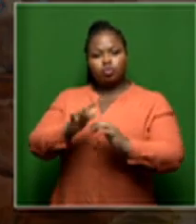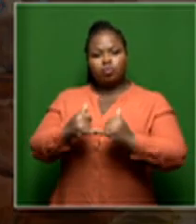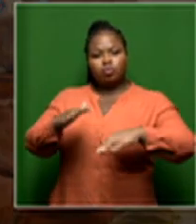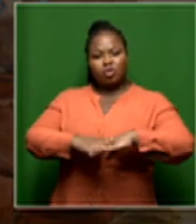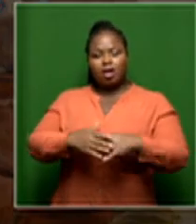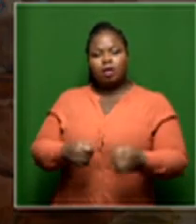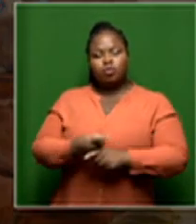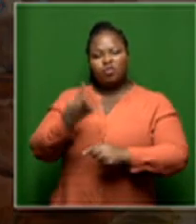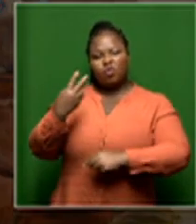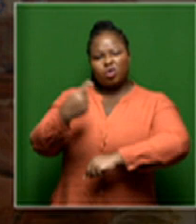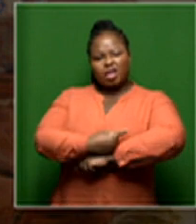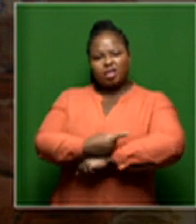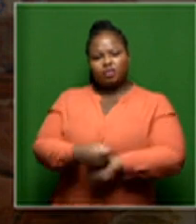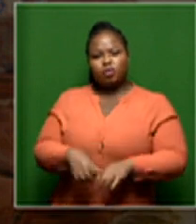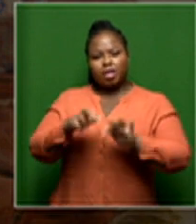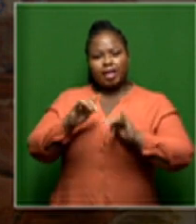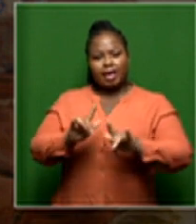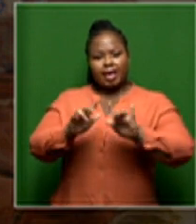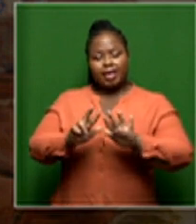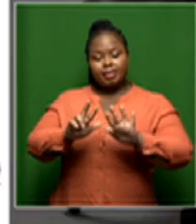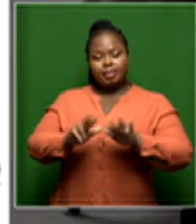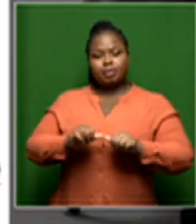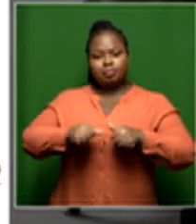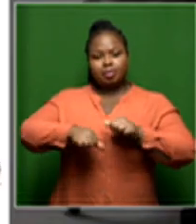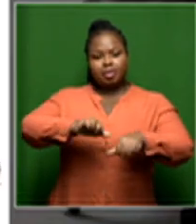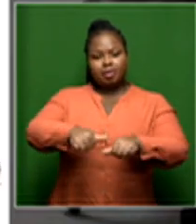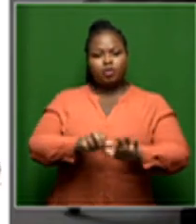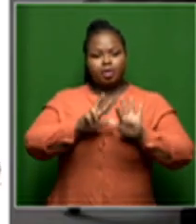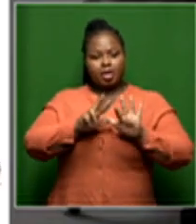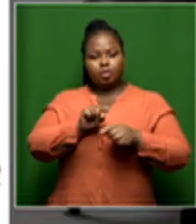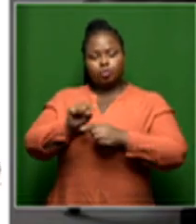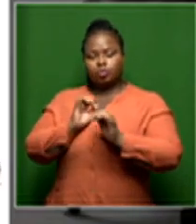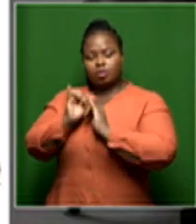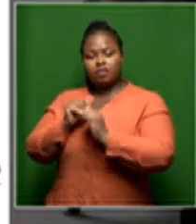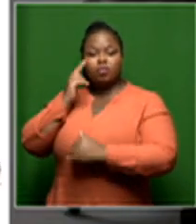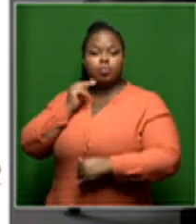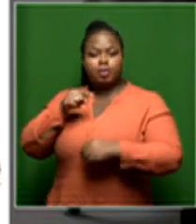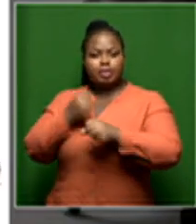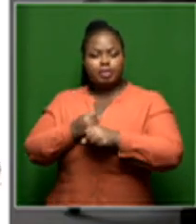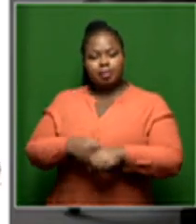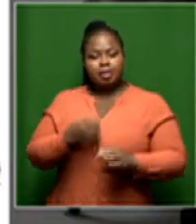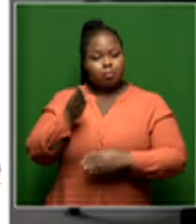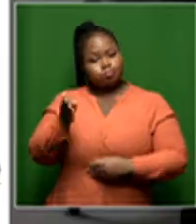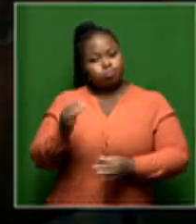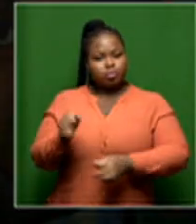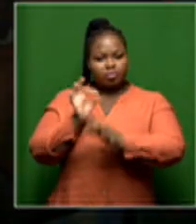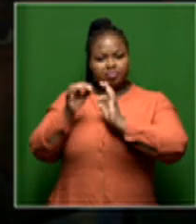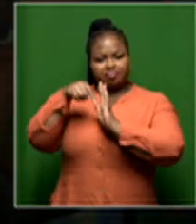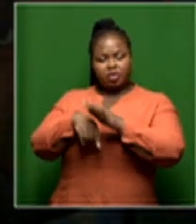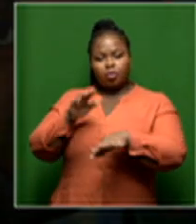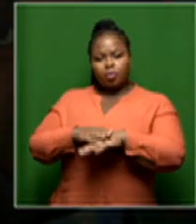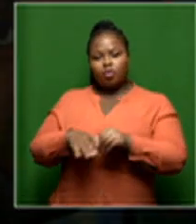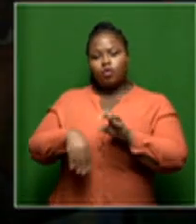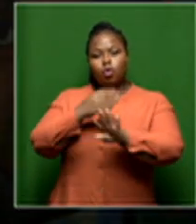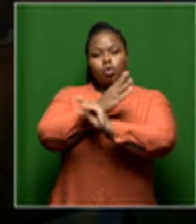days, comprises of 8 curated sessions from the 8th to the 11th of November this year. To tell us more, we joined via Skype by the